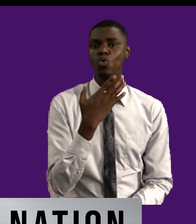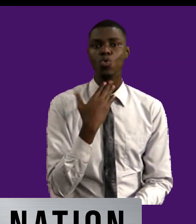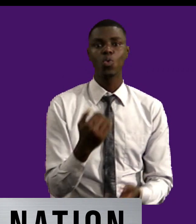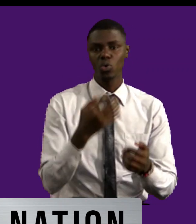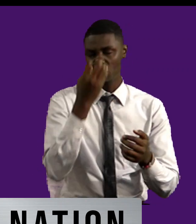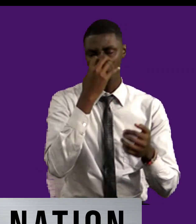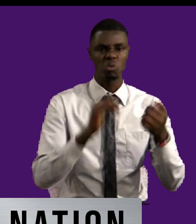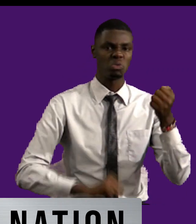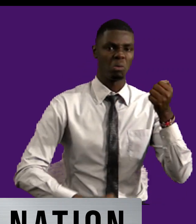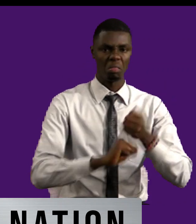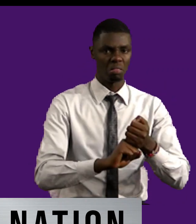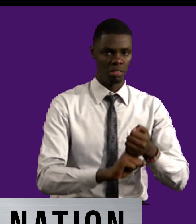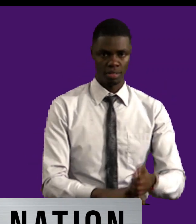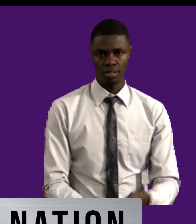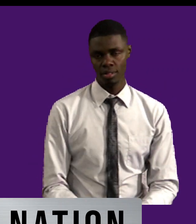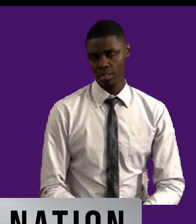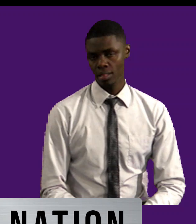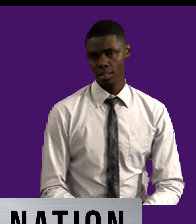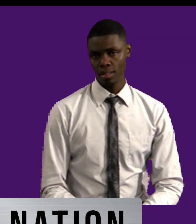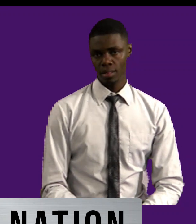Ruto to overstay in power.